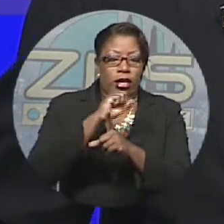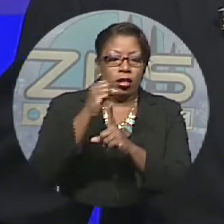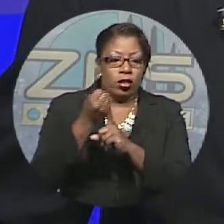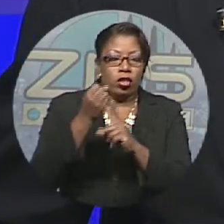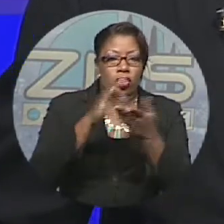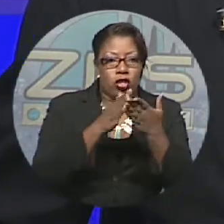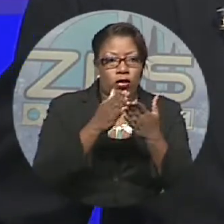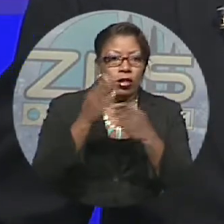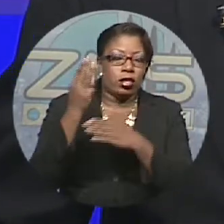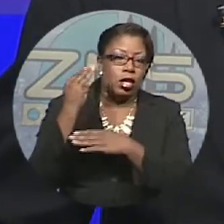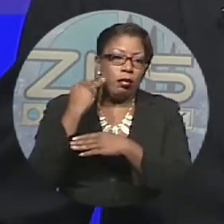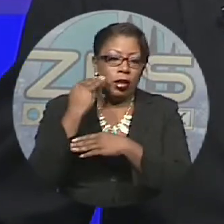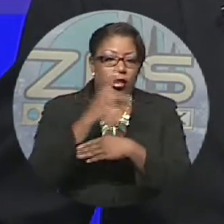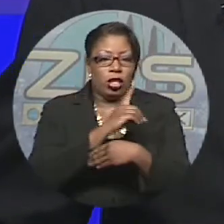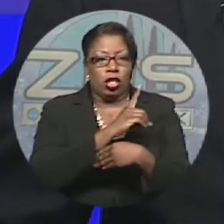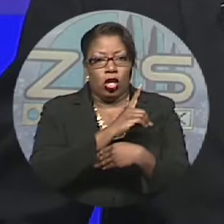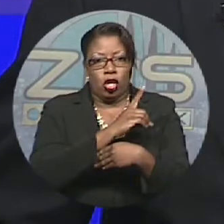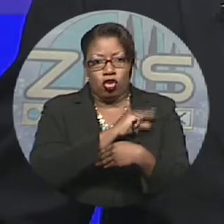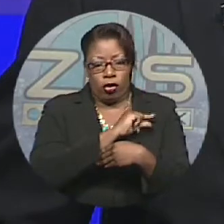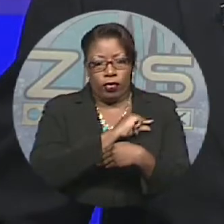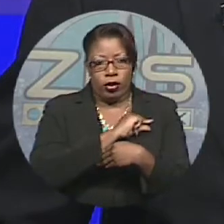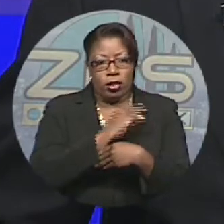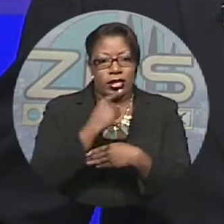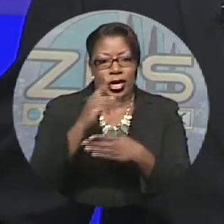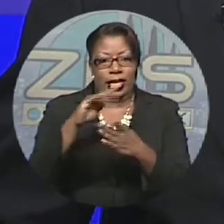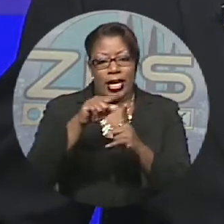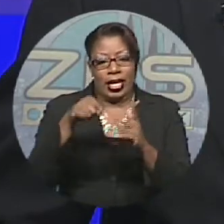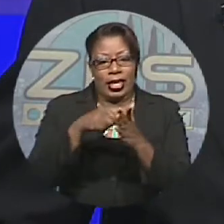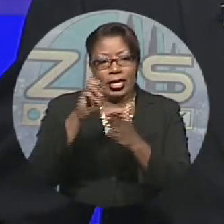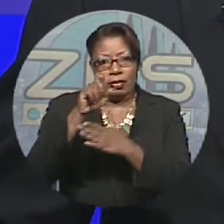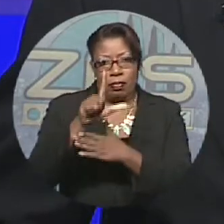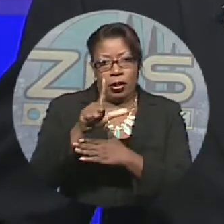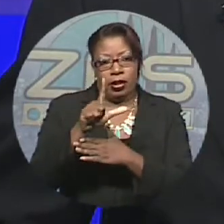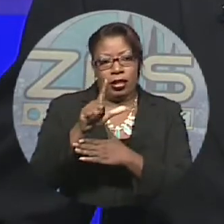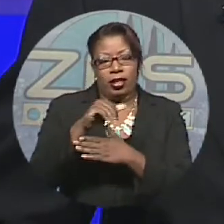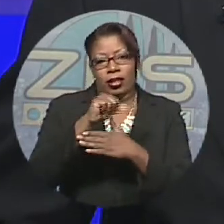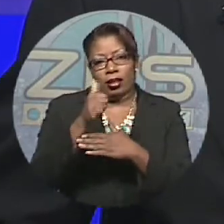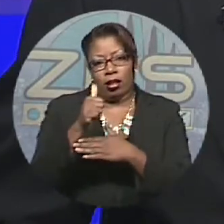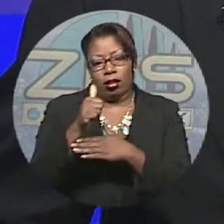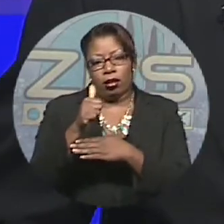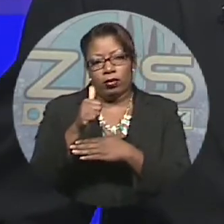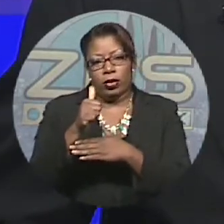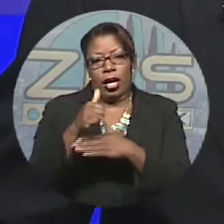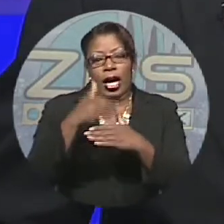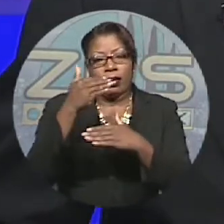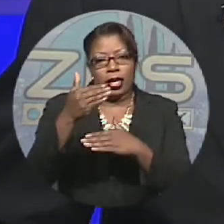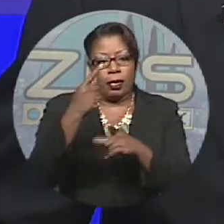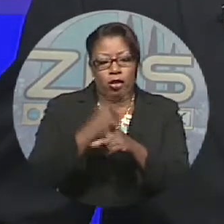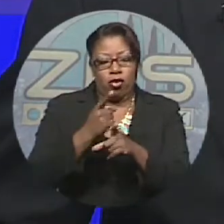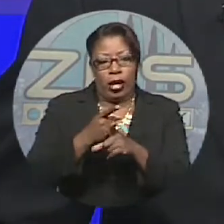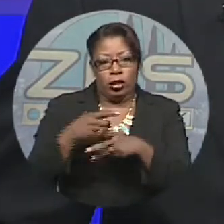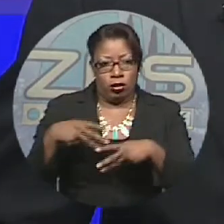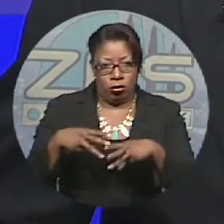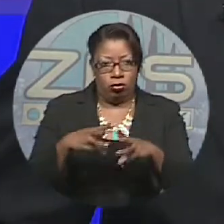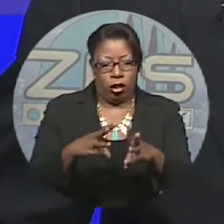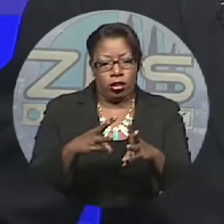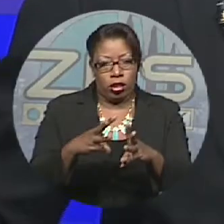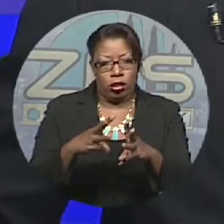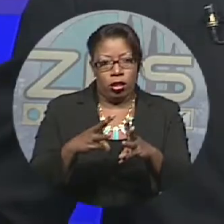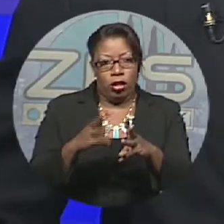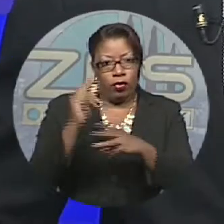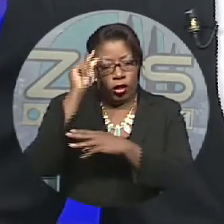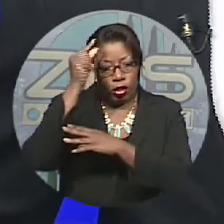Community Development, the Honourable Melanie Griffin, says this bill is but another step in the right direction by the government to creating a fully